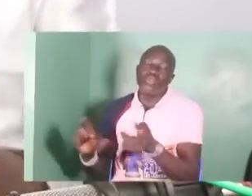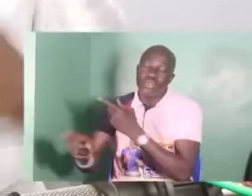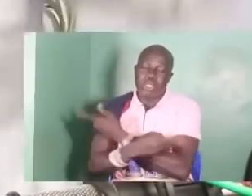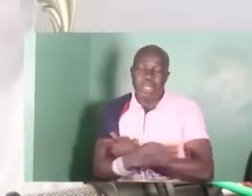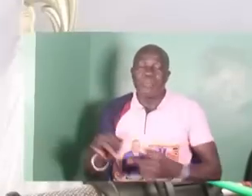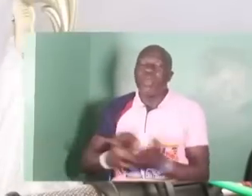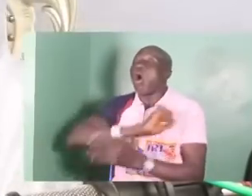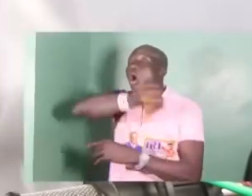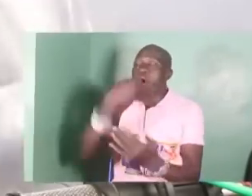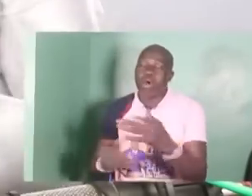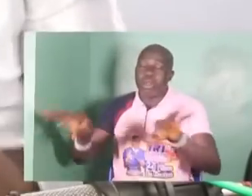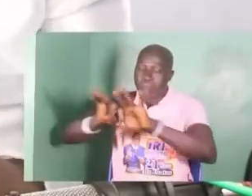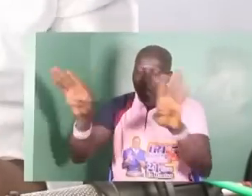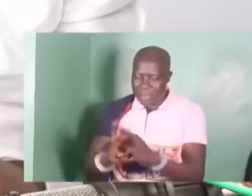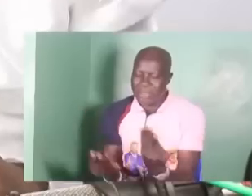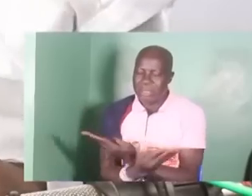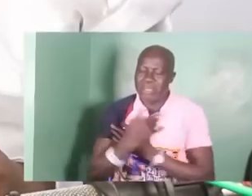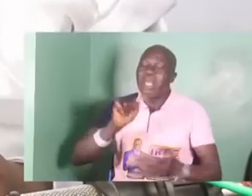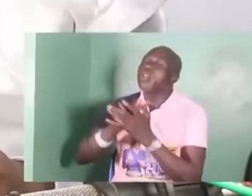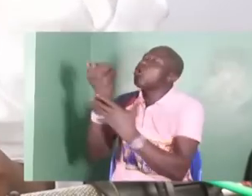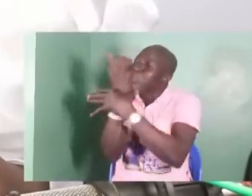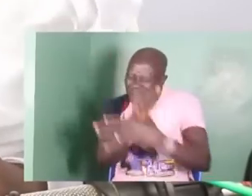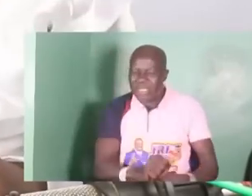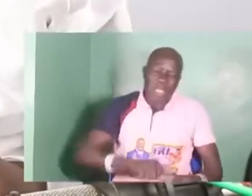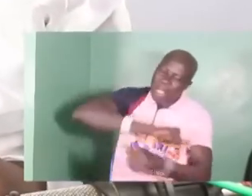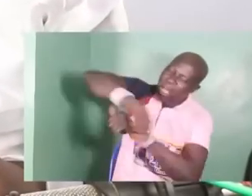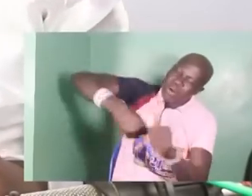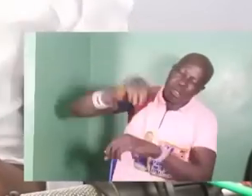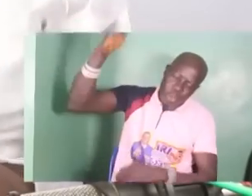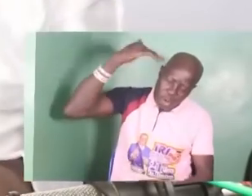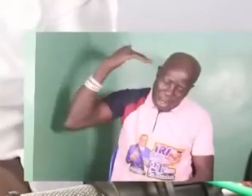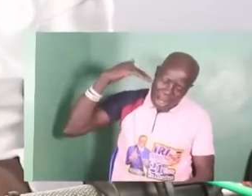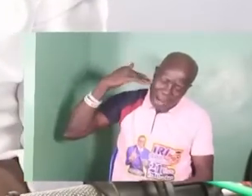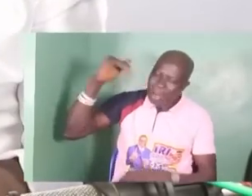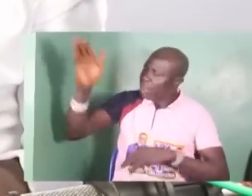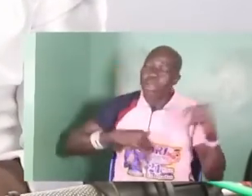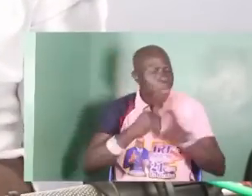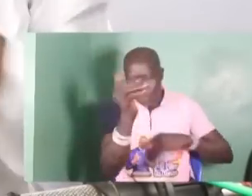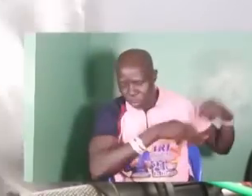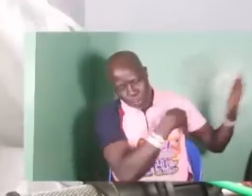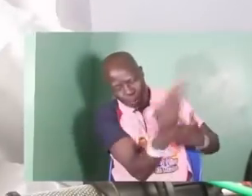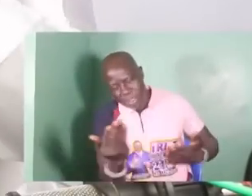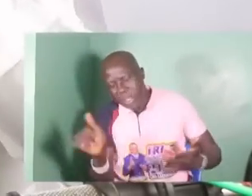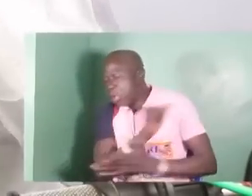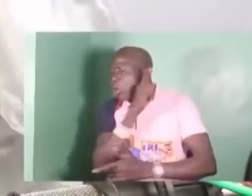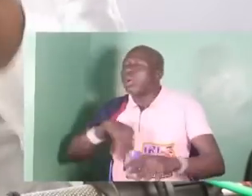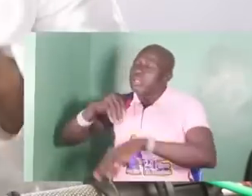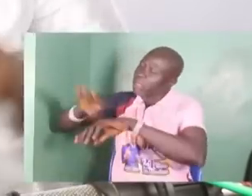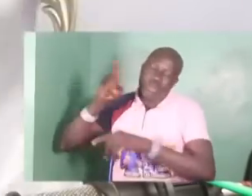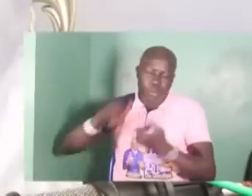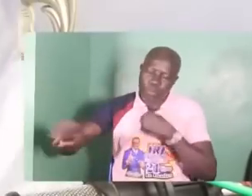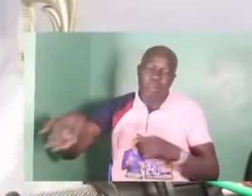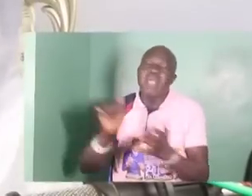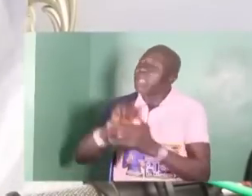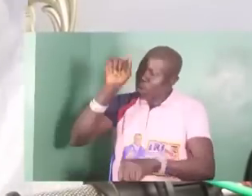wi. Jesu dan pe wakati mejila ki n be ninu osan kan bi eni kan ba rin ni osan yo kose to ba wa nu